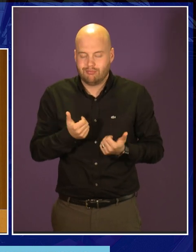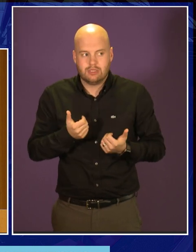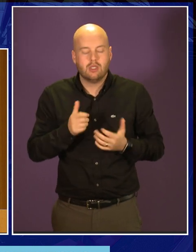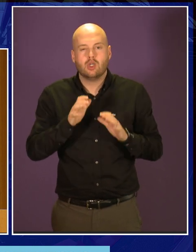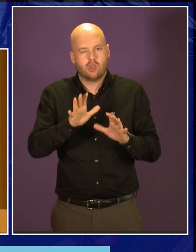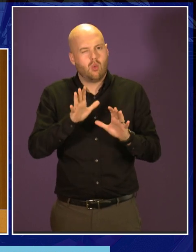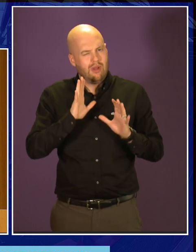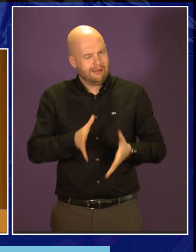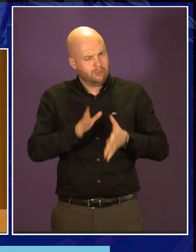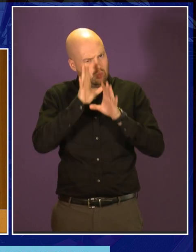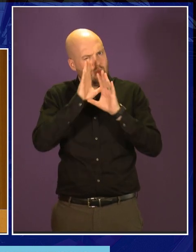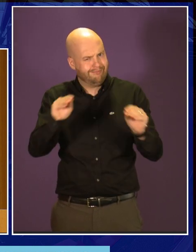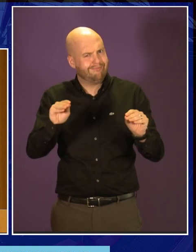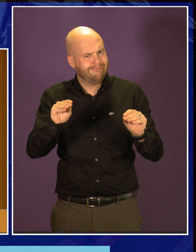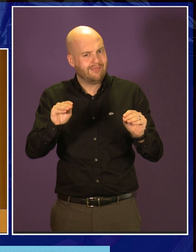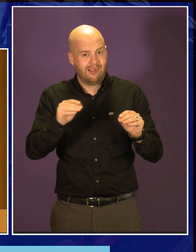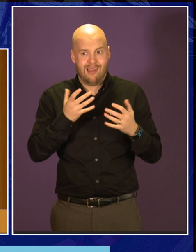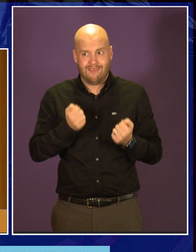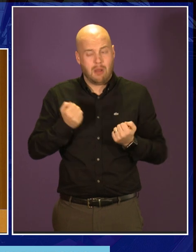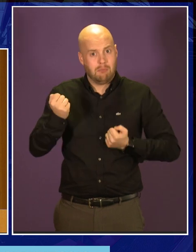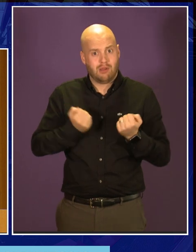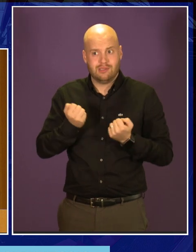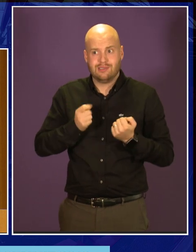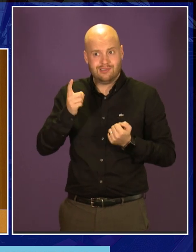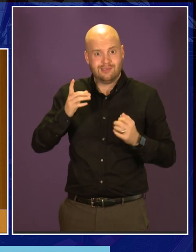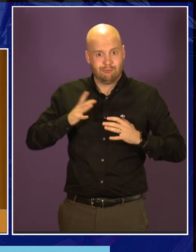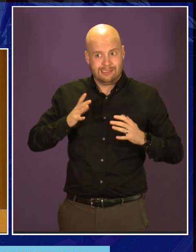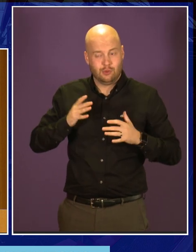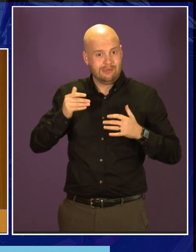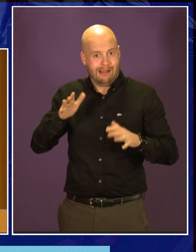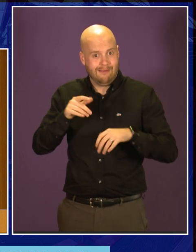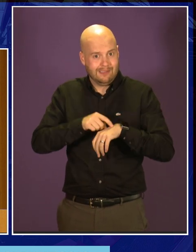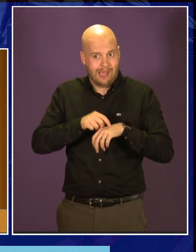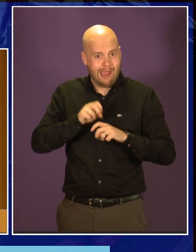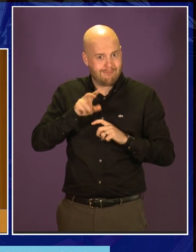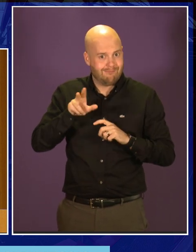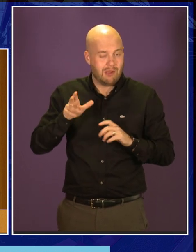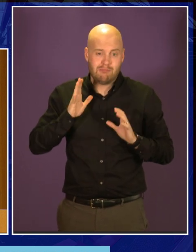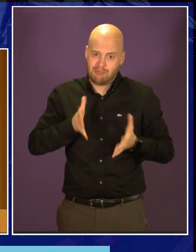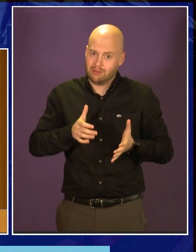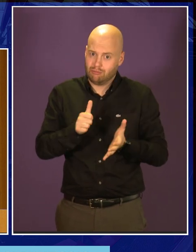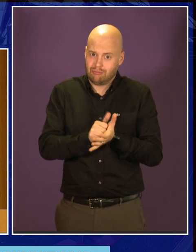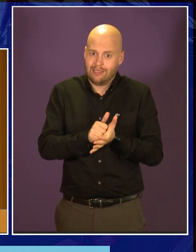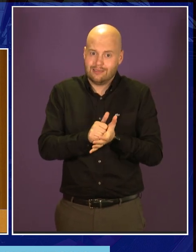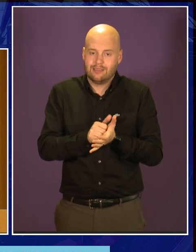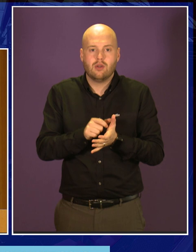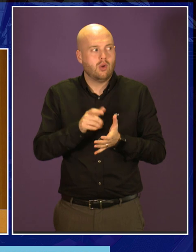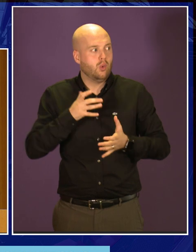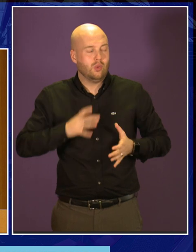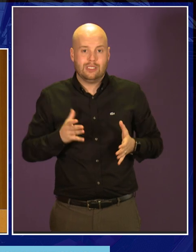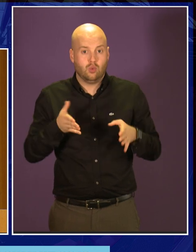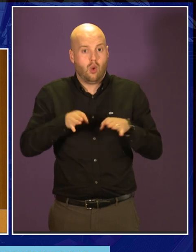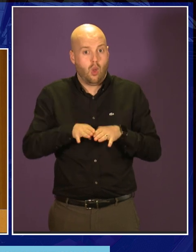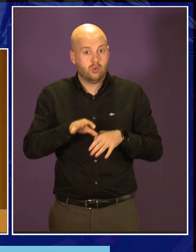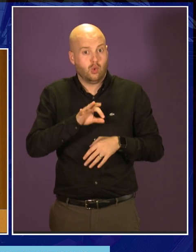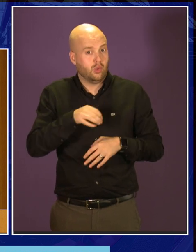session, because there are buses waiting to take half of you to Dundee, the session has to begin to close at quarter to three.